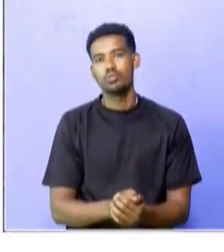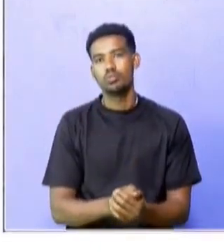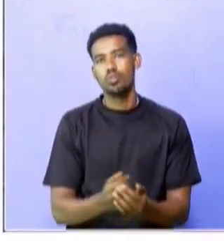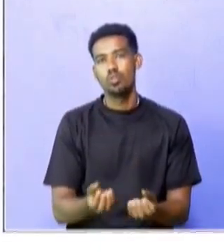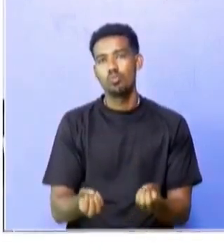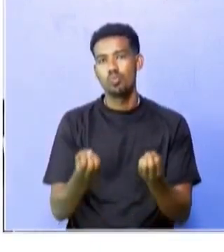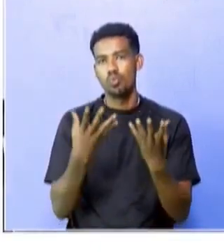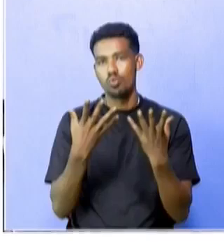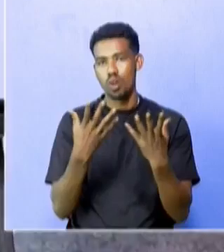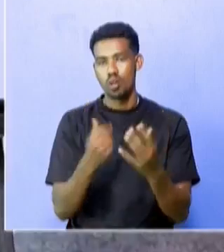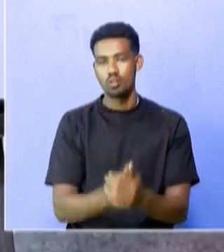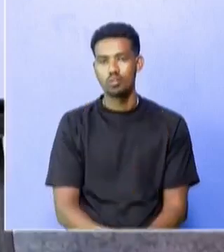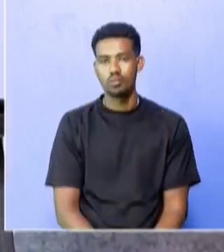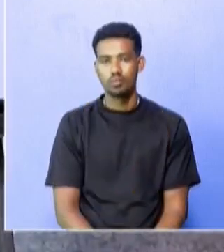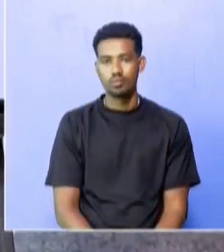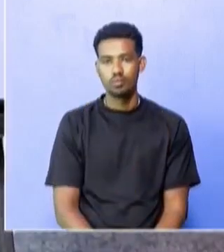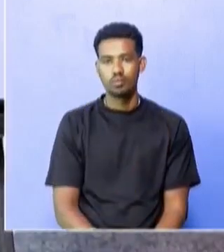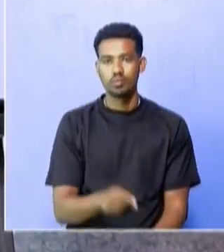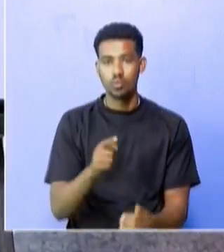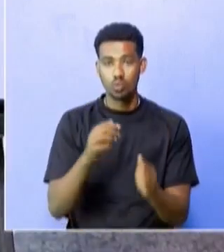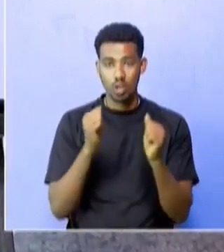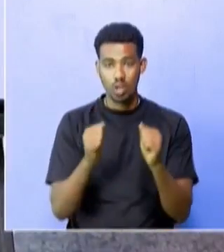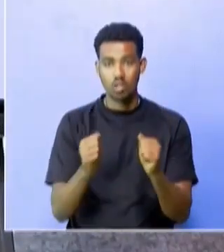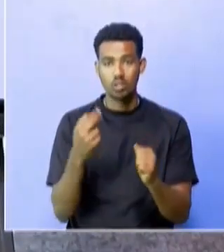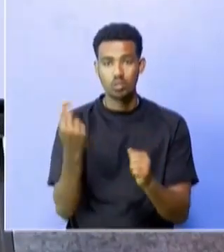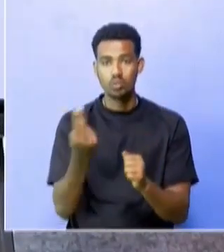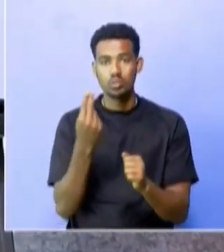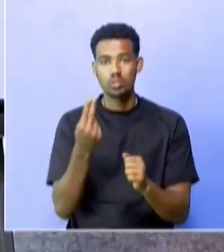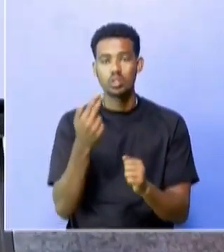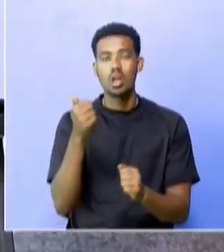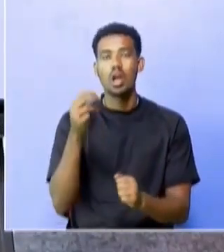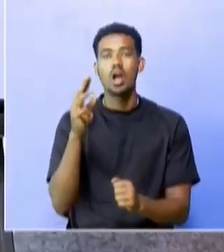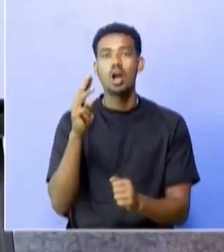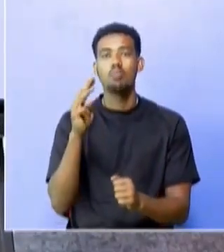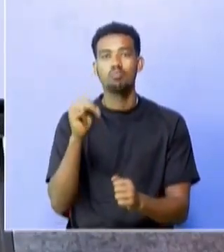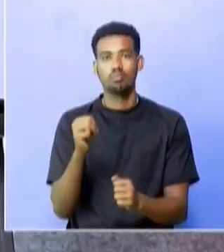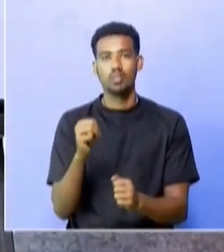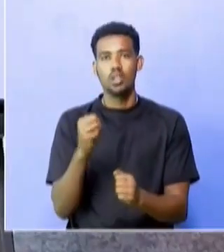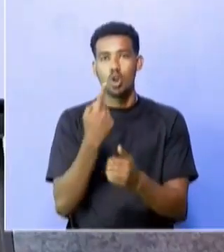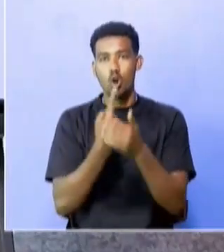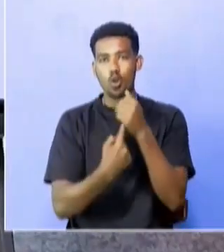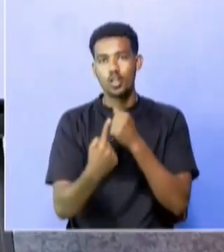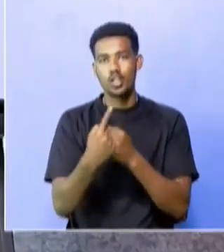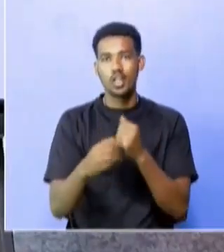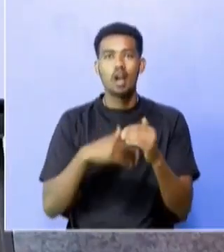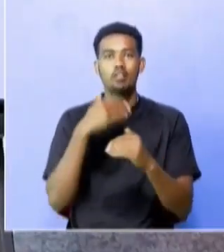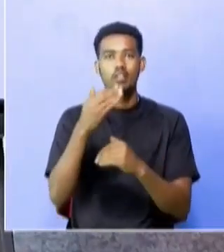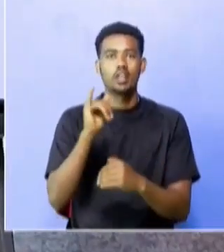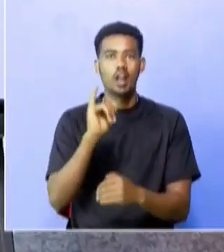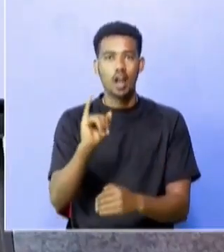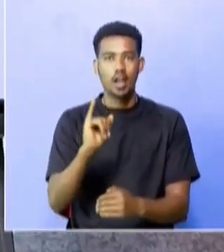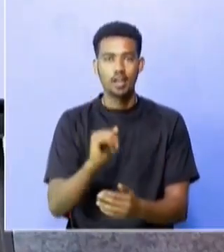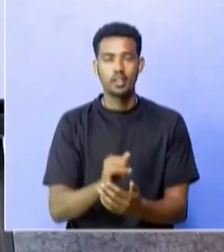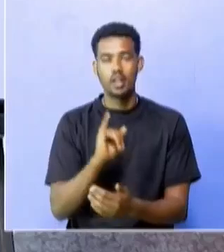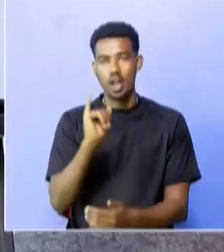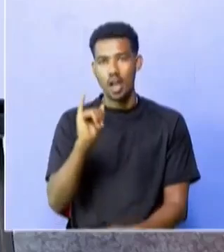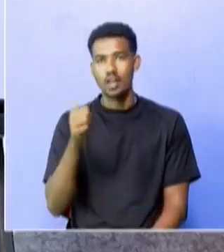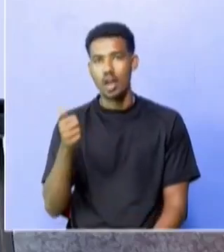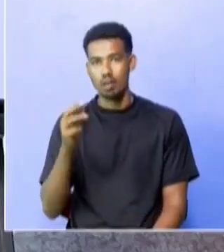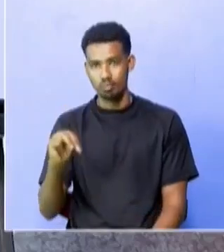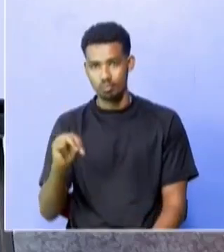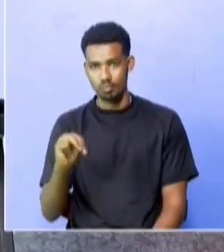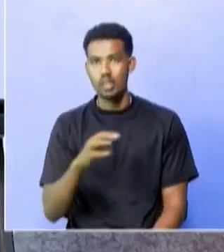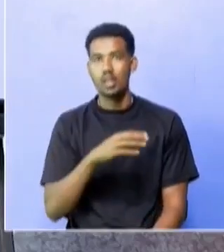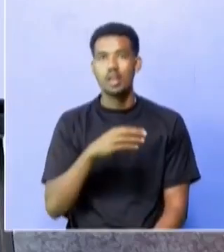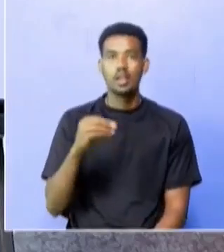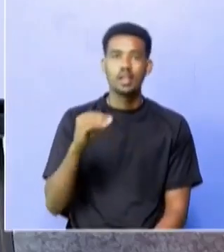plural. So you can use only after I, am. You can